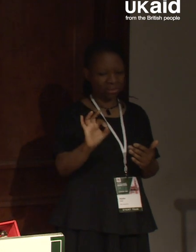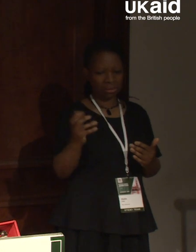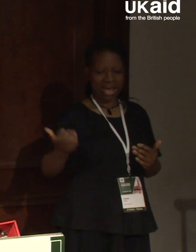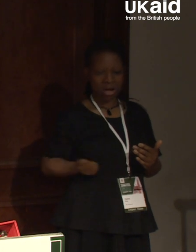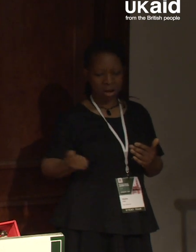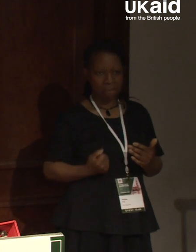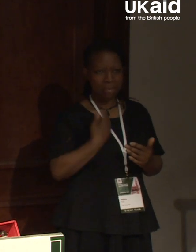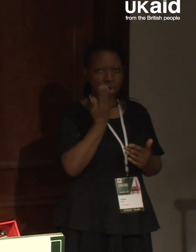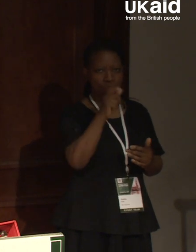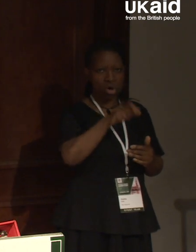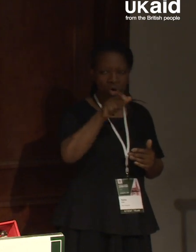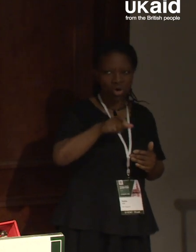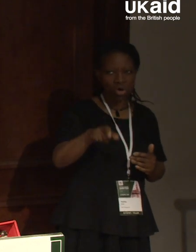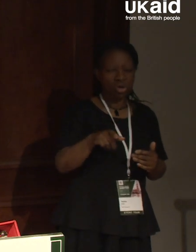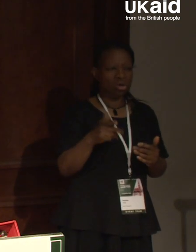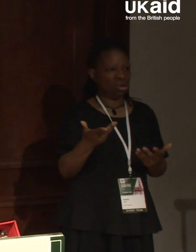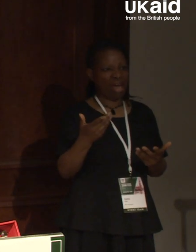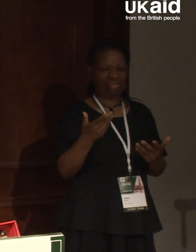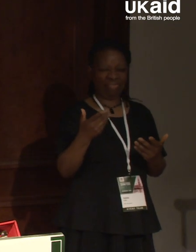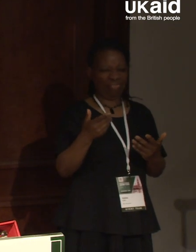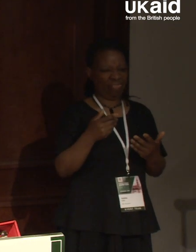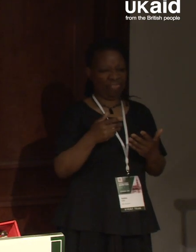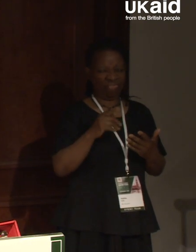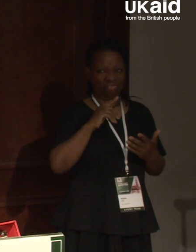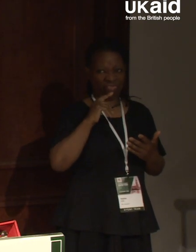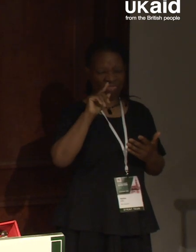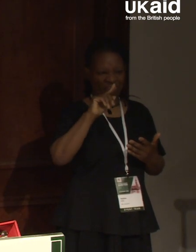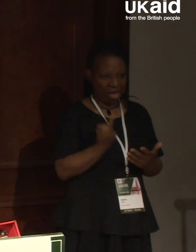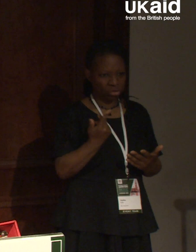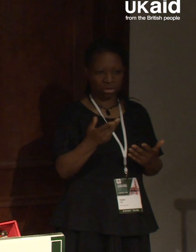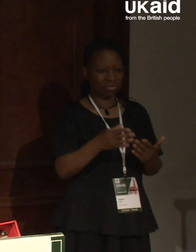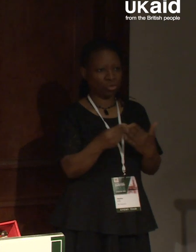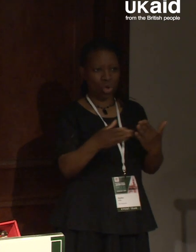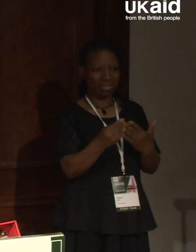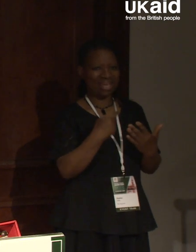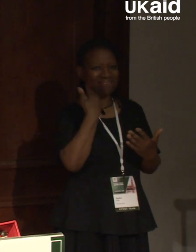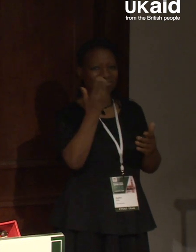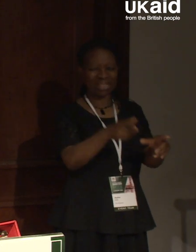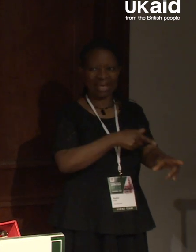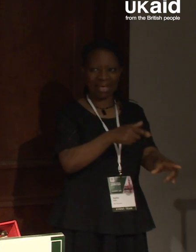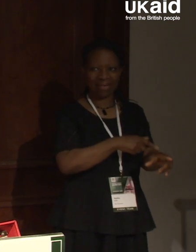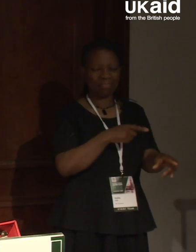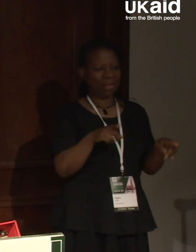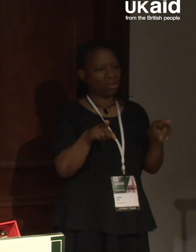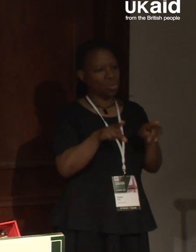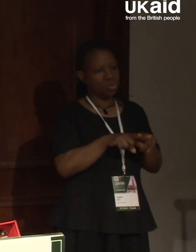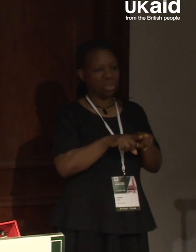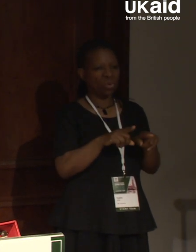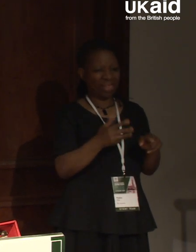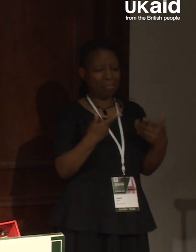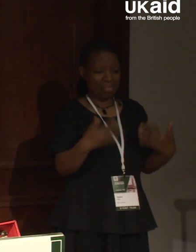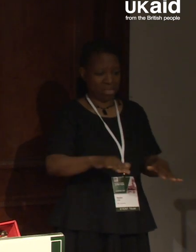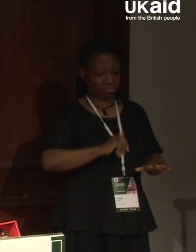the, in thousands of dollars a year, not in hundreds of dollars a year. And of course, there is an enormous amount of infrastructure in